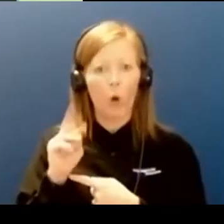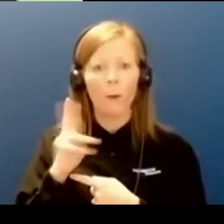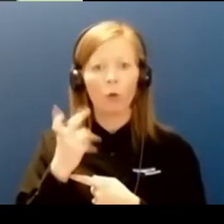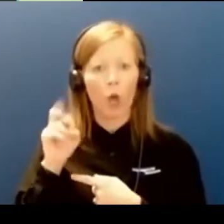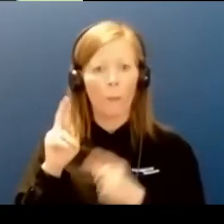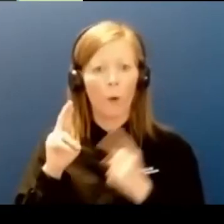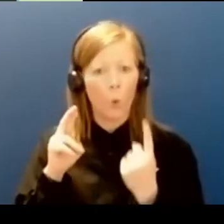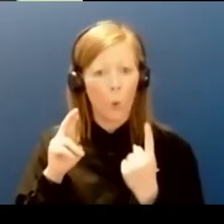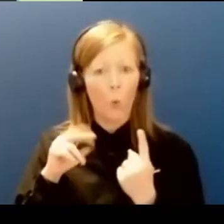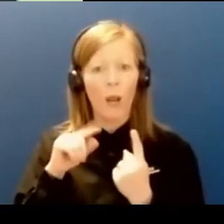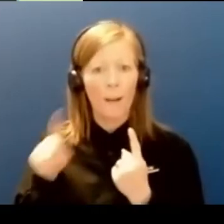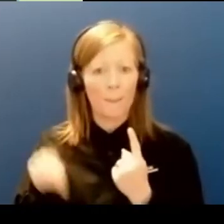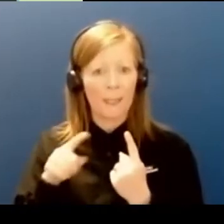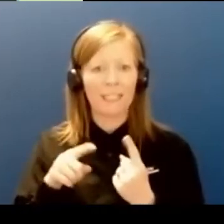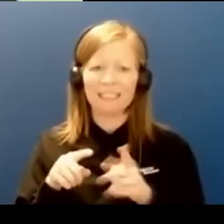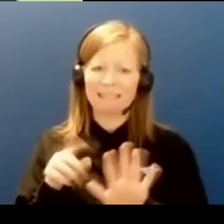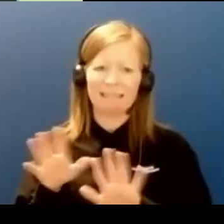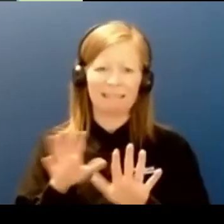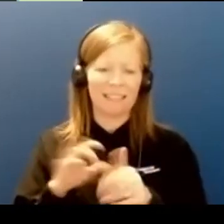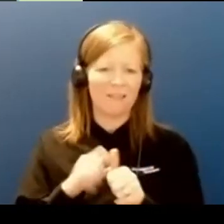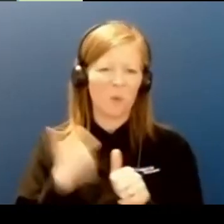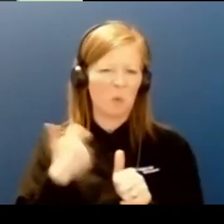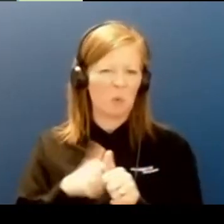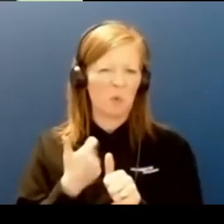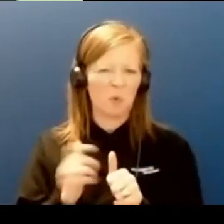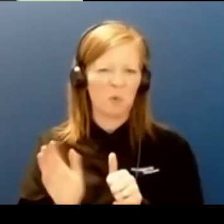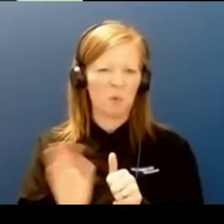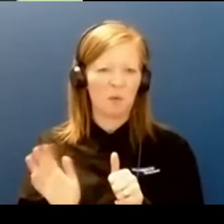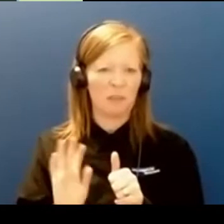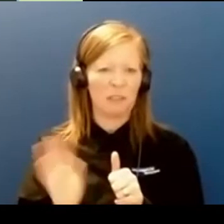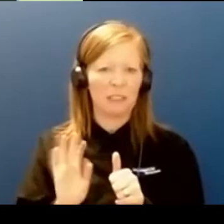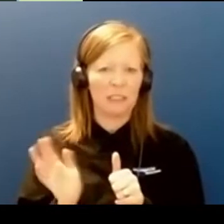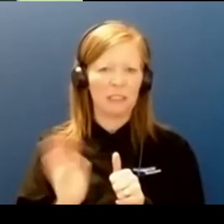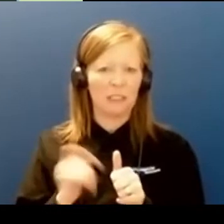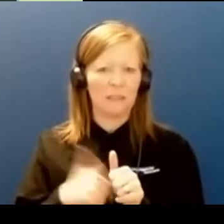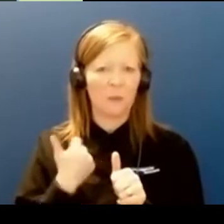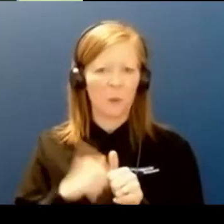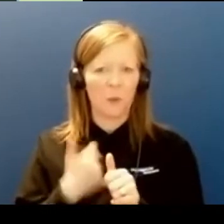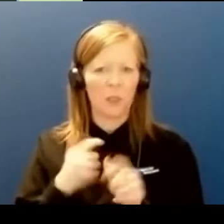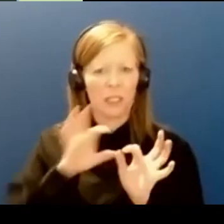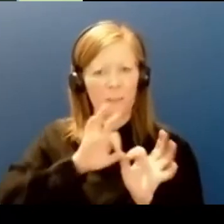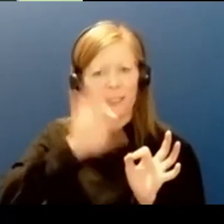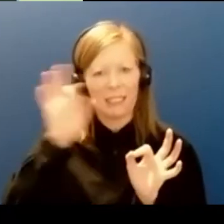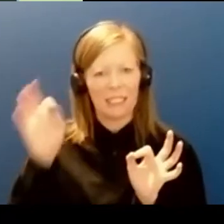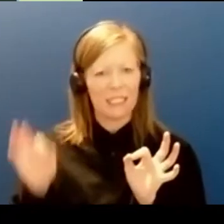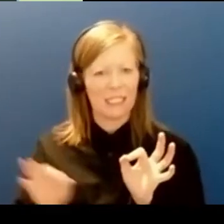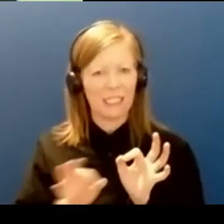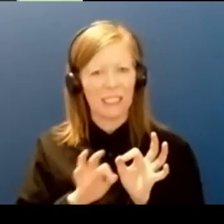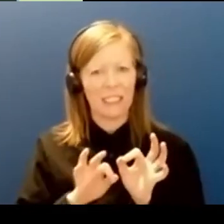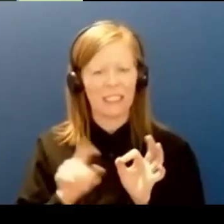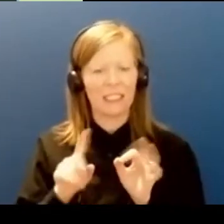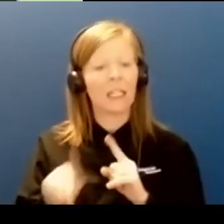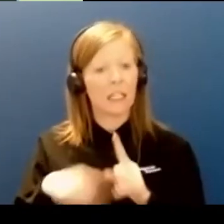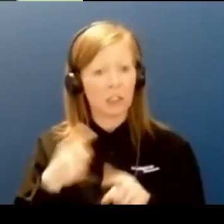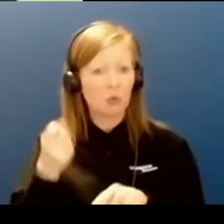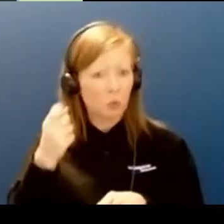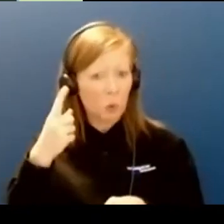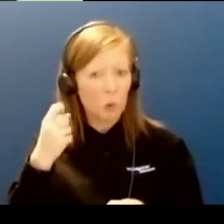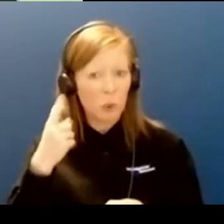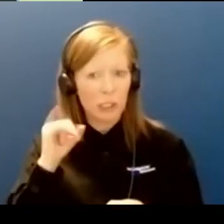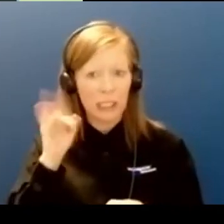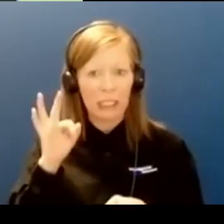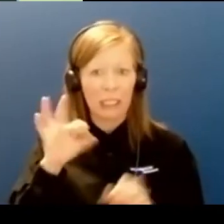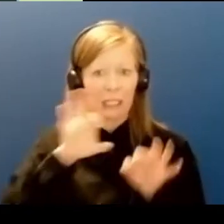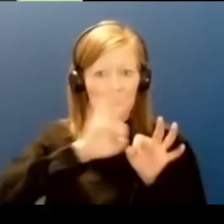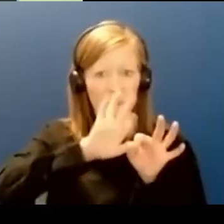And this is much better than something like this, that it's beaded, because as you understand, the